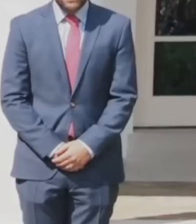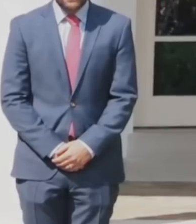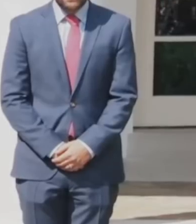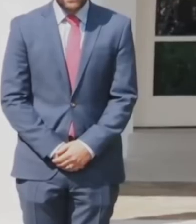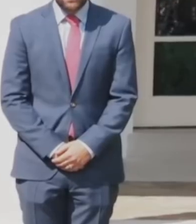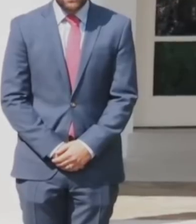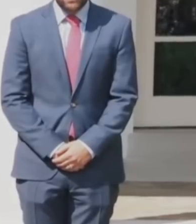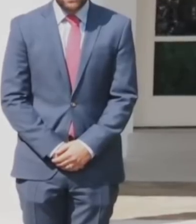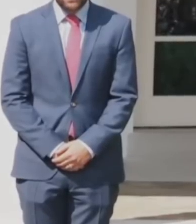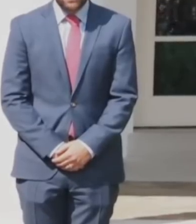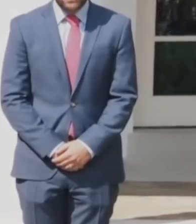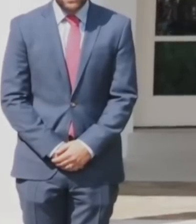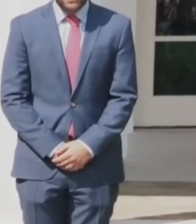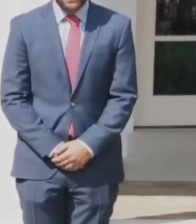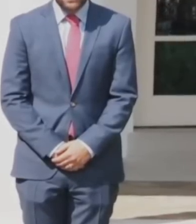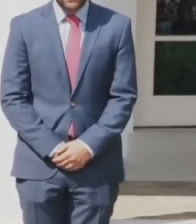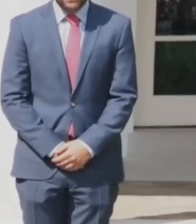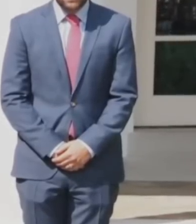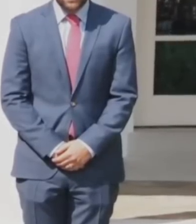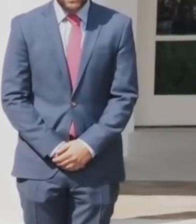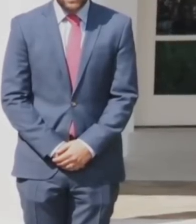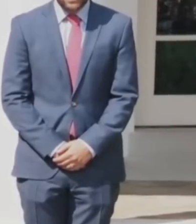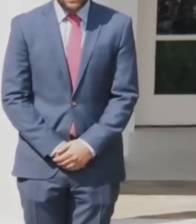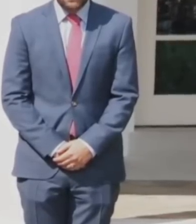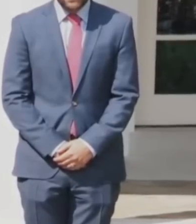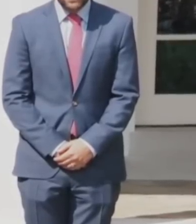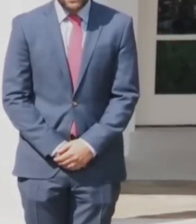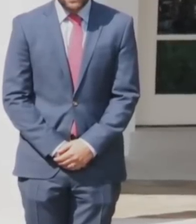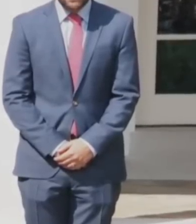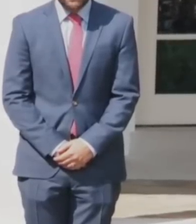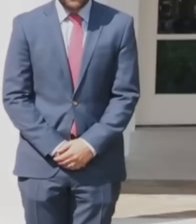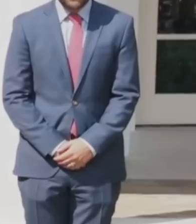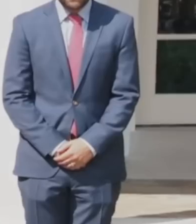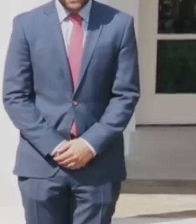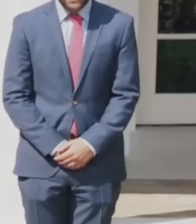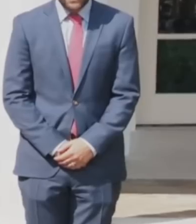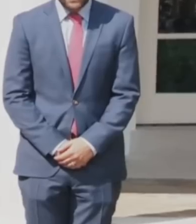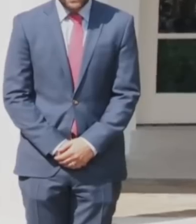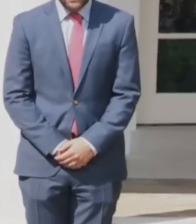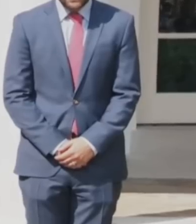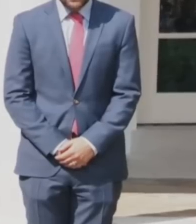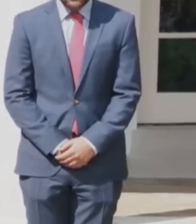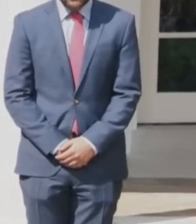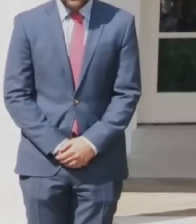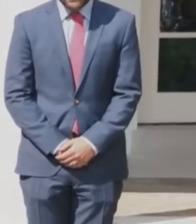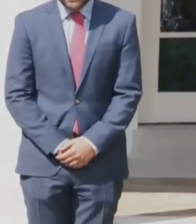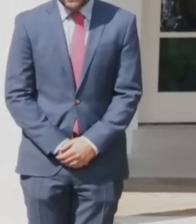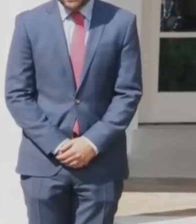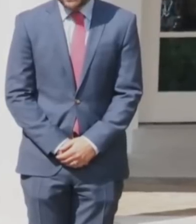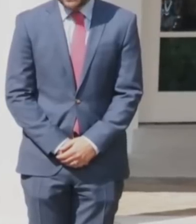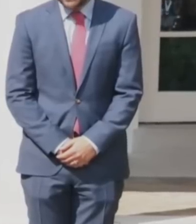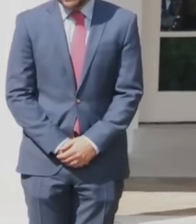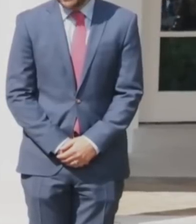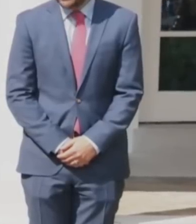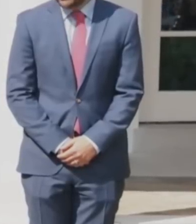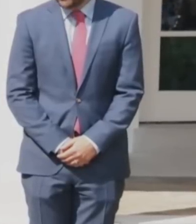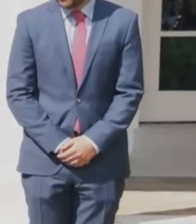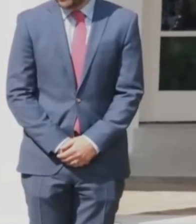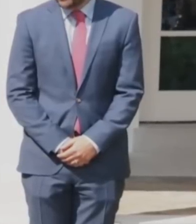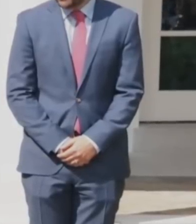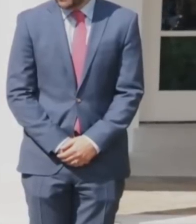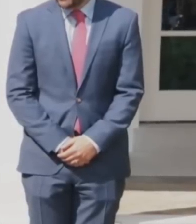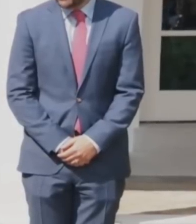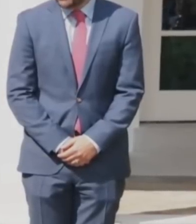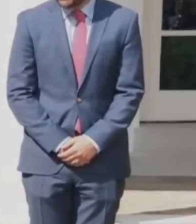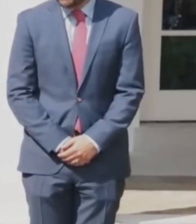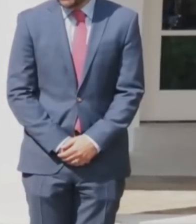tells. He's the one that's most exhausted. He's the one that gives like a slight chuckle to an agreement. And it's because it's